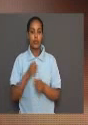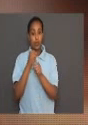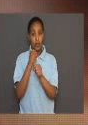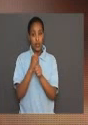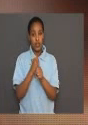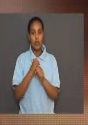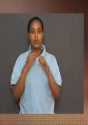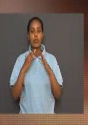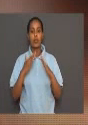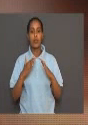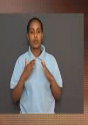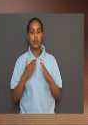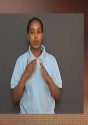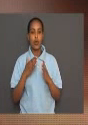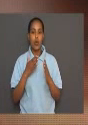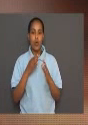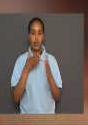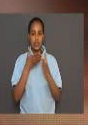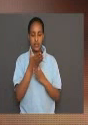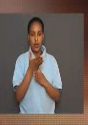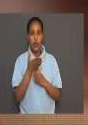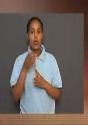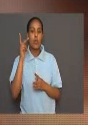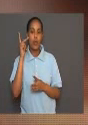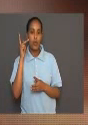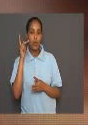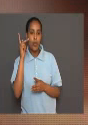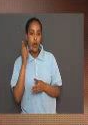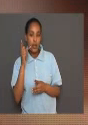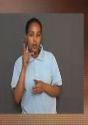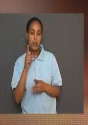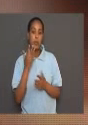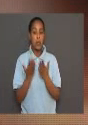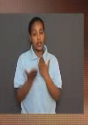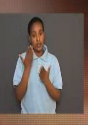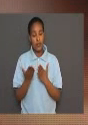Therefore, monomers are the building blocks of polymers.